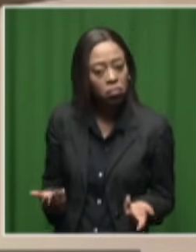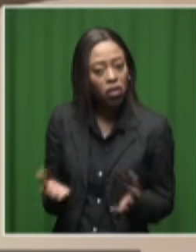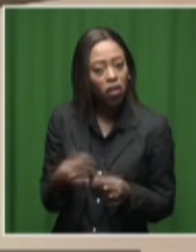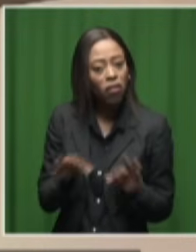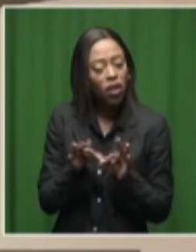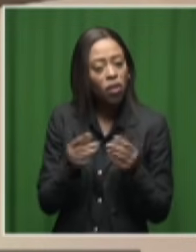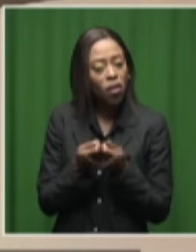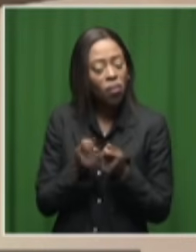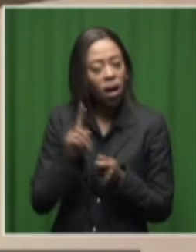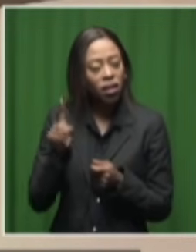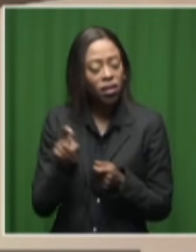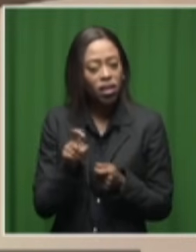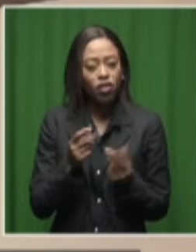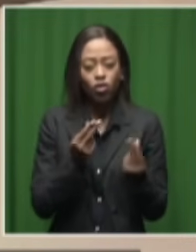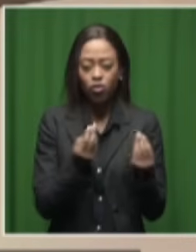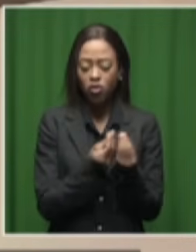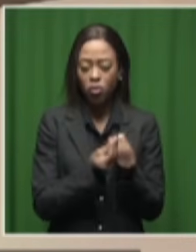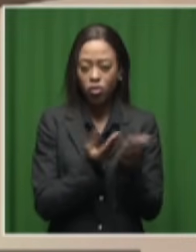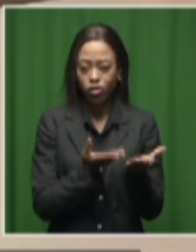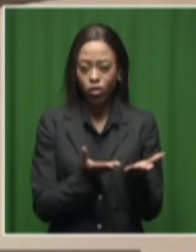for money in such an exercise?